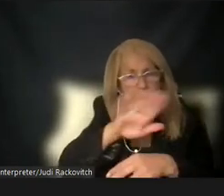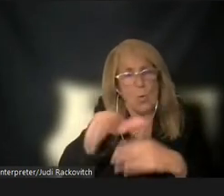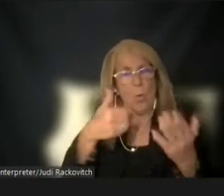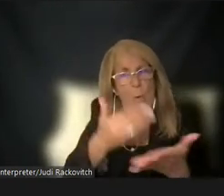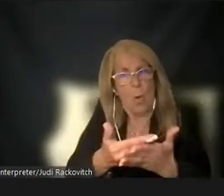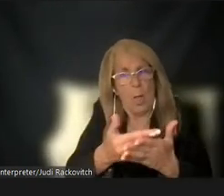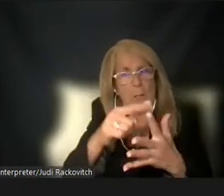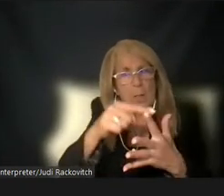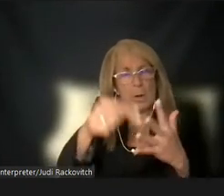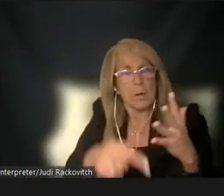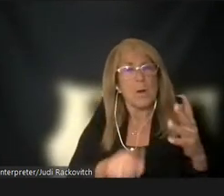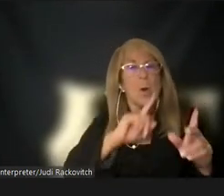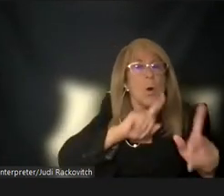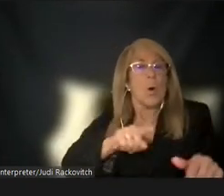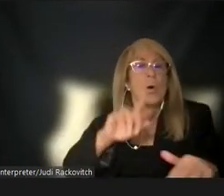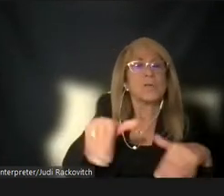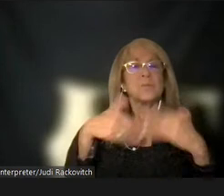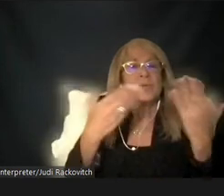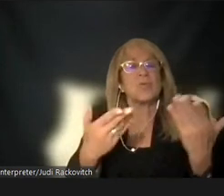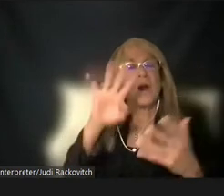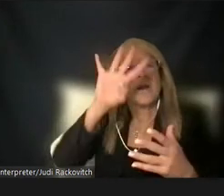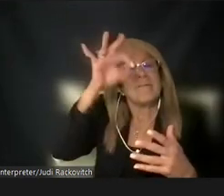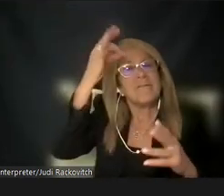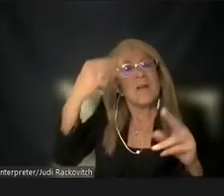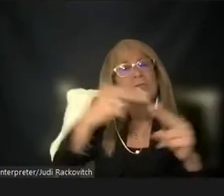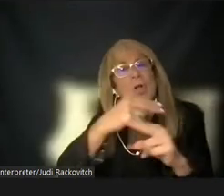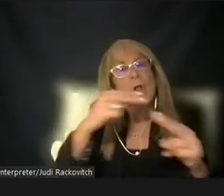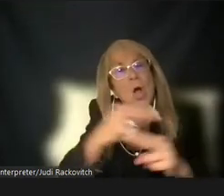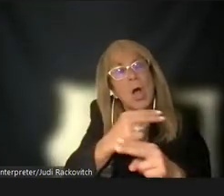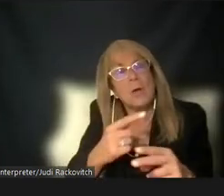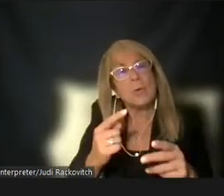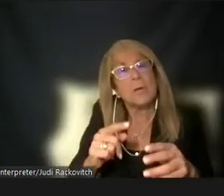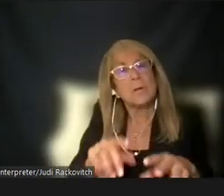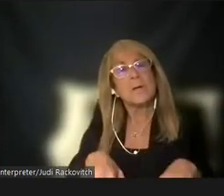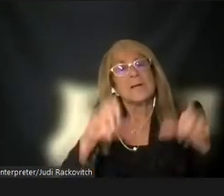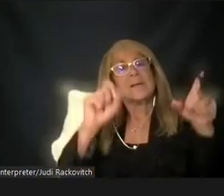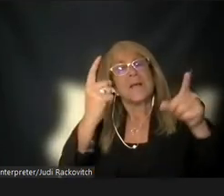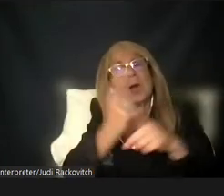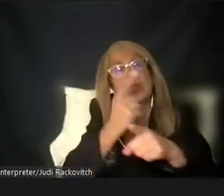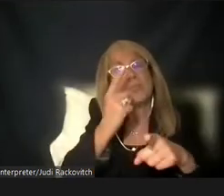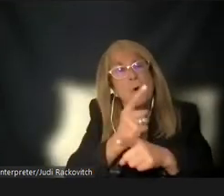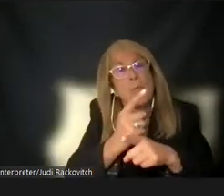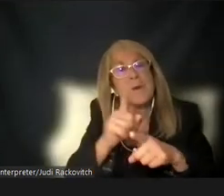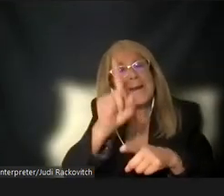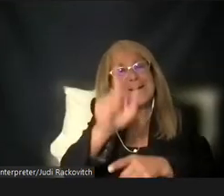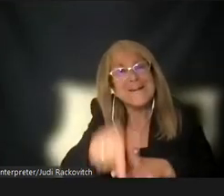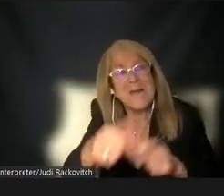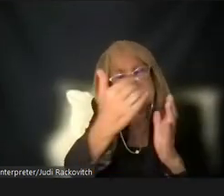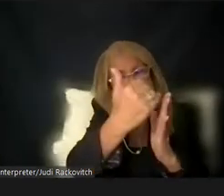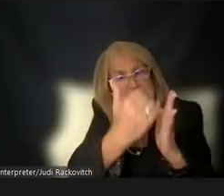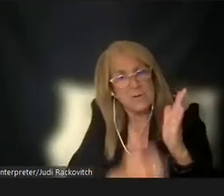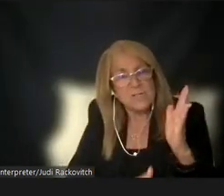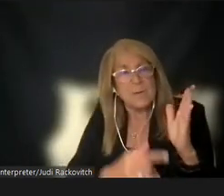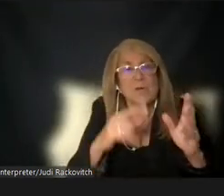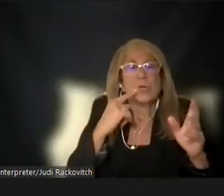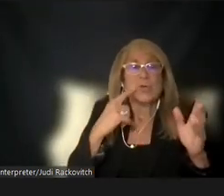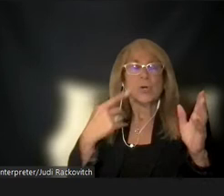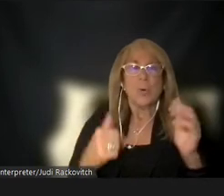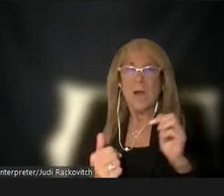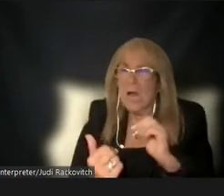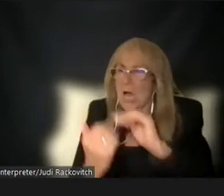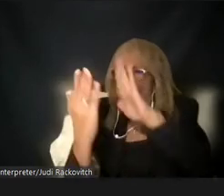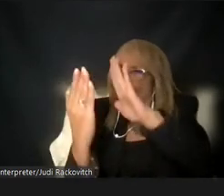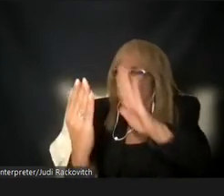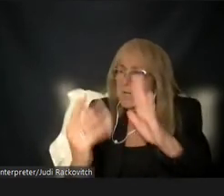The orders provide that Federal Highway Administration take the appropriate and necessary steps to identify and address disproportionately high and adverse